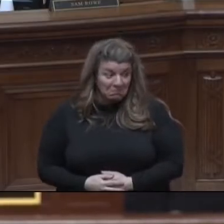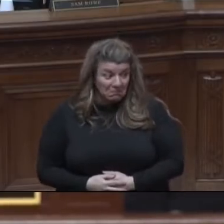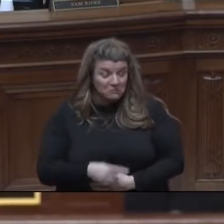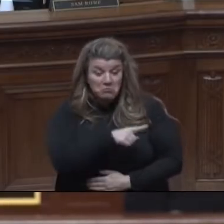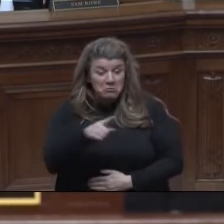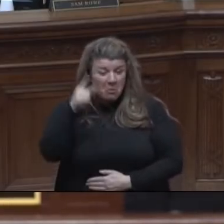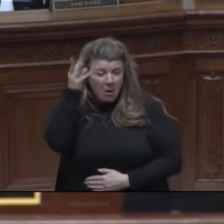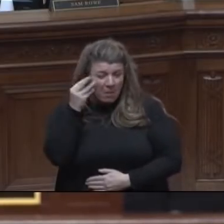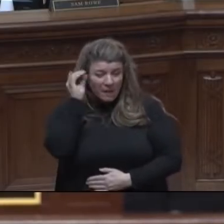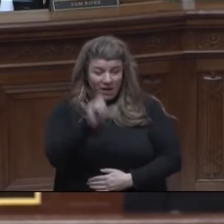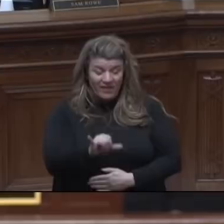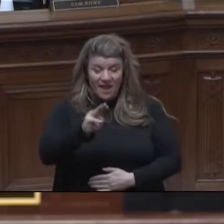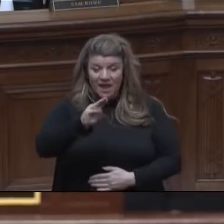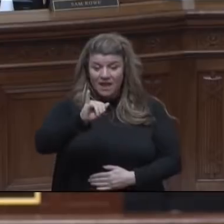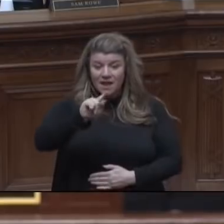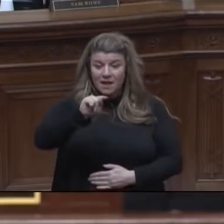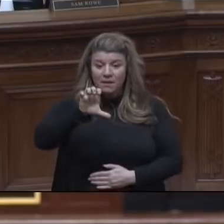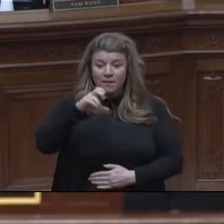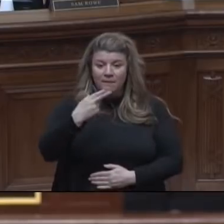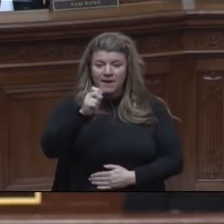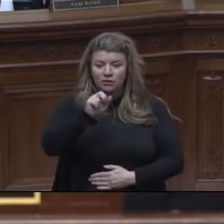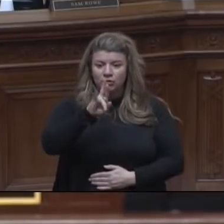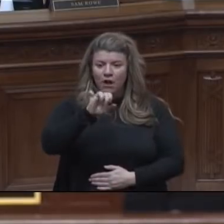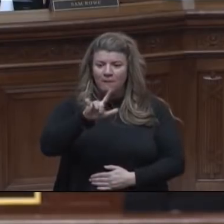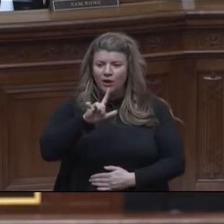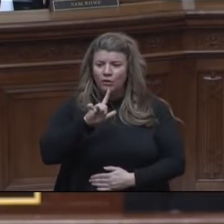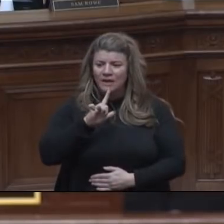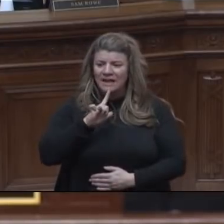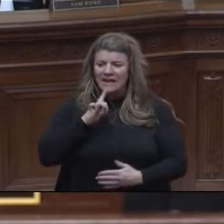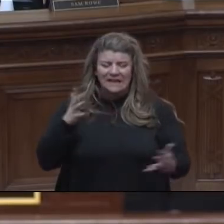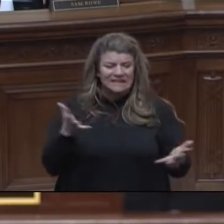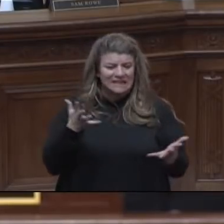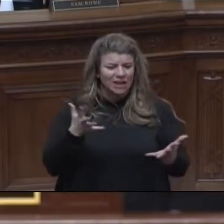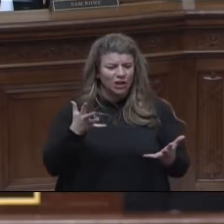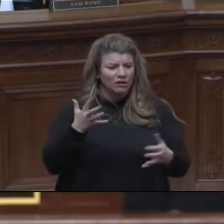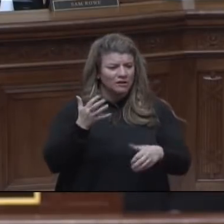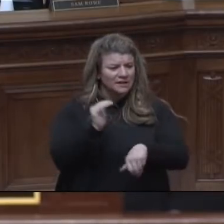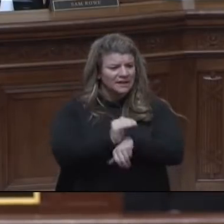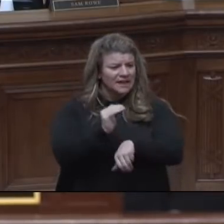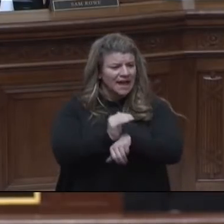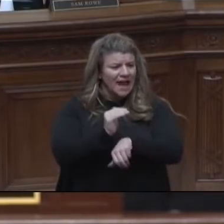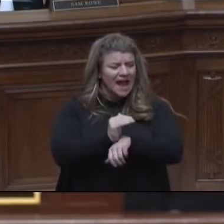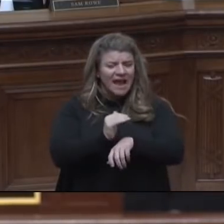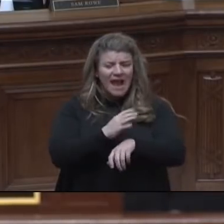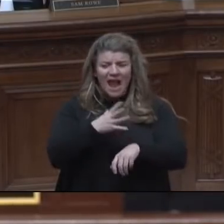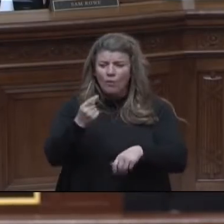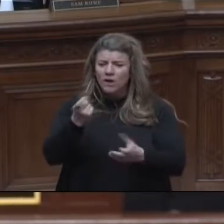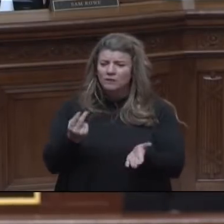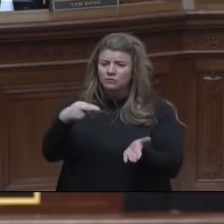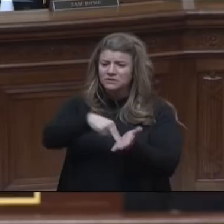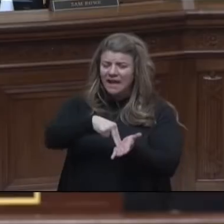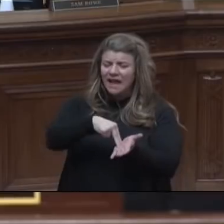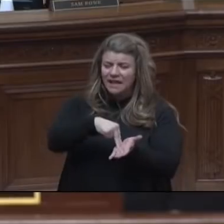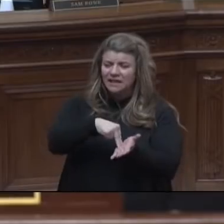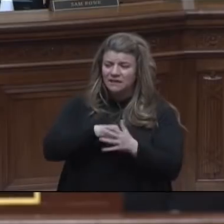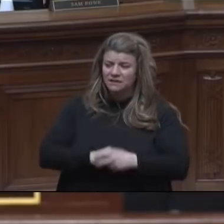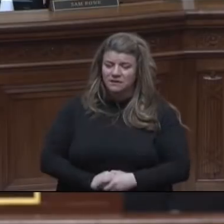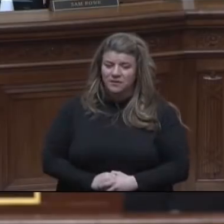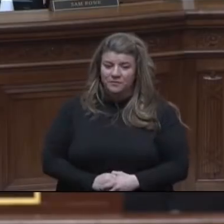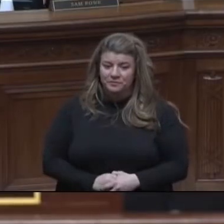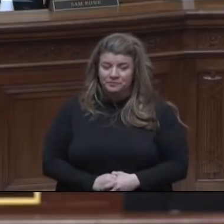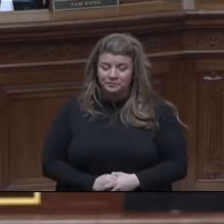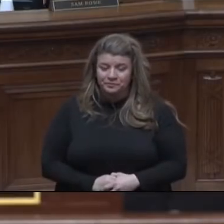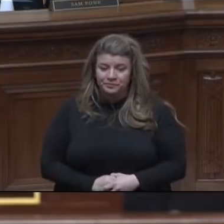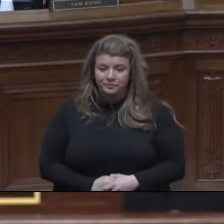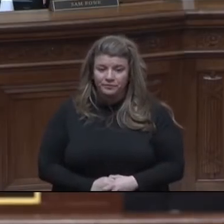this. Mitch Carmichael's here somewhere and Mike Graney, and I want them to stand. Hold your applause just 1 second. I want